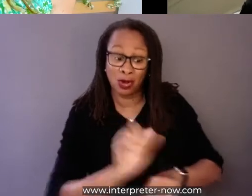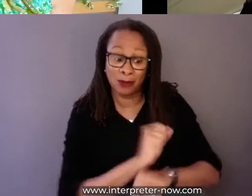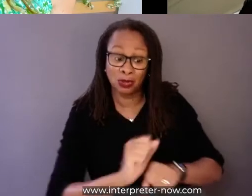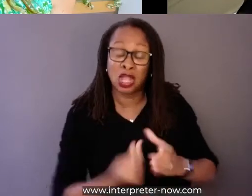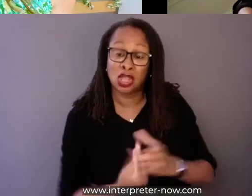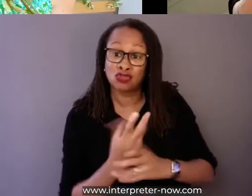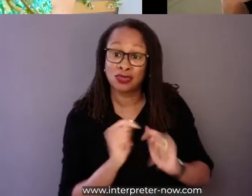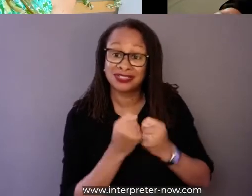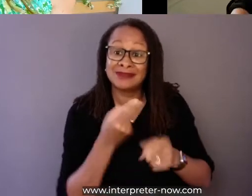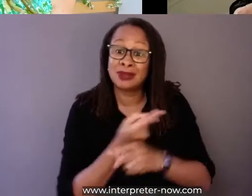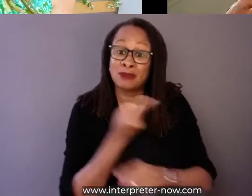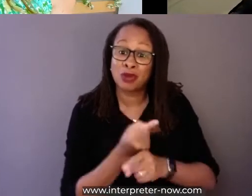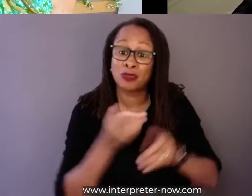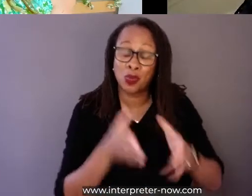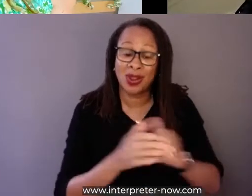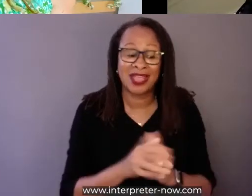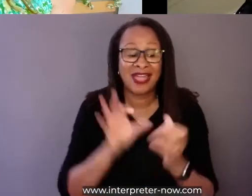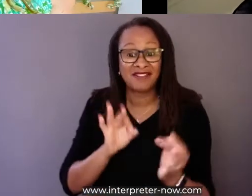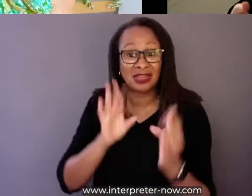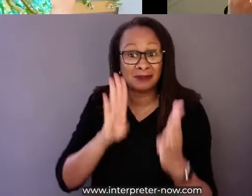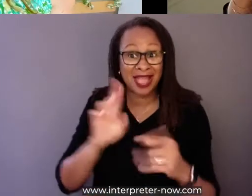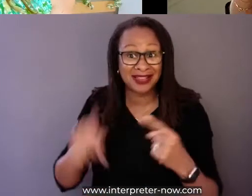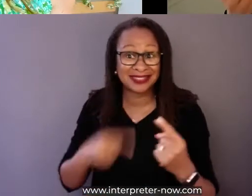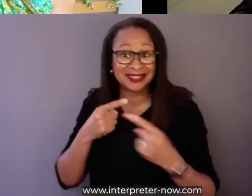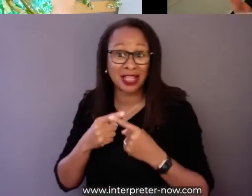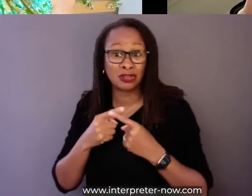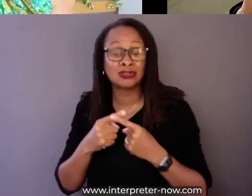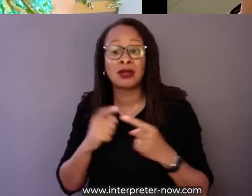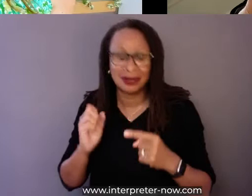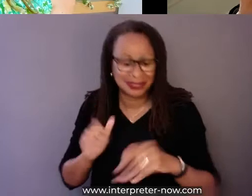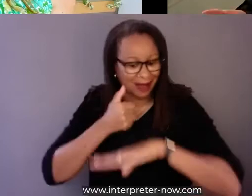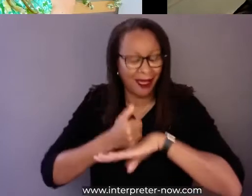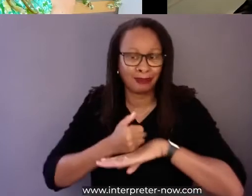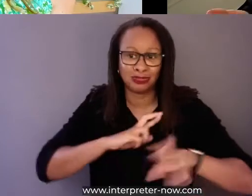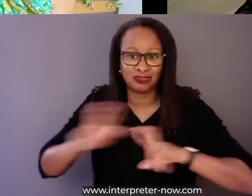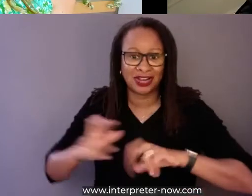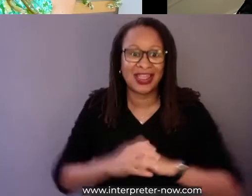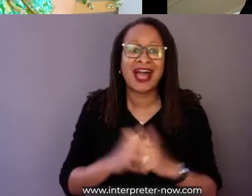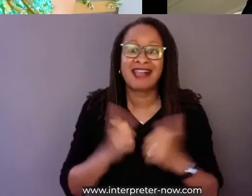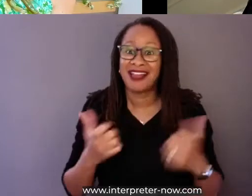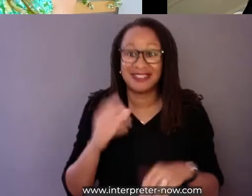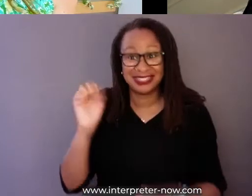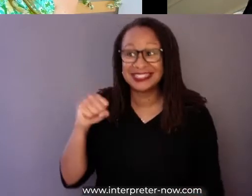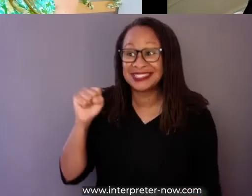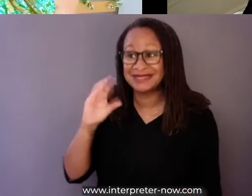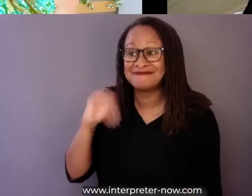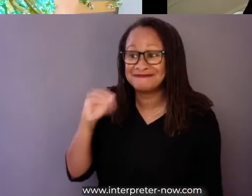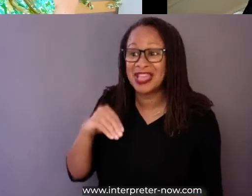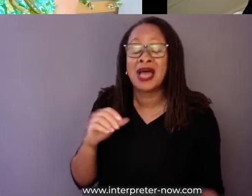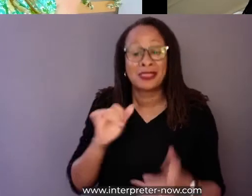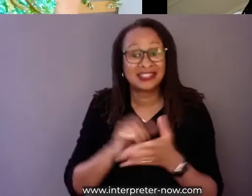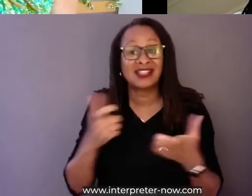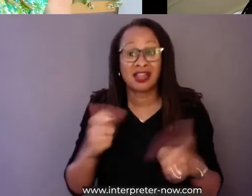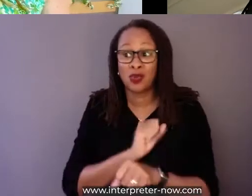in the appropriate way, that those feedback cycles and loops are in place. And a lot of this, you're smiling and nodding, because a lot of this is the work that we got to do